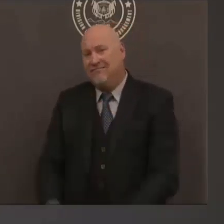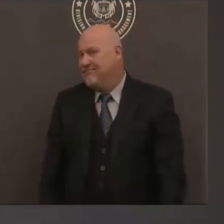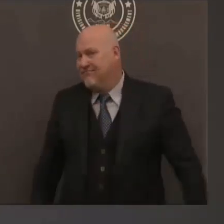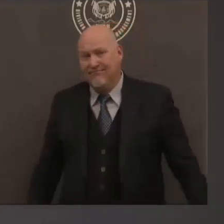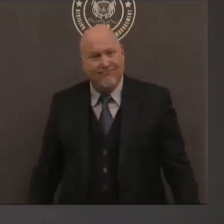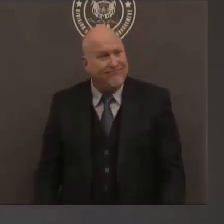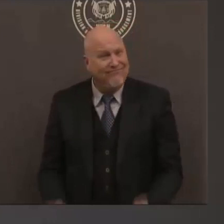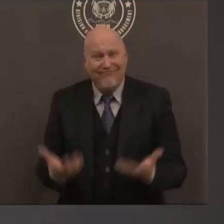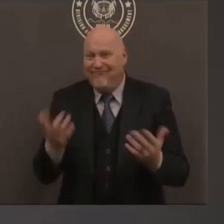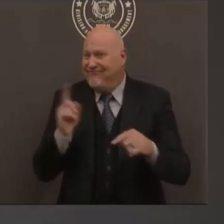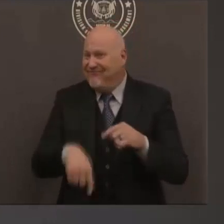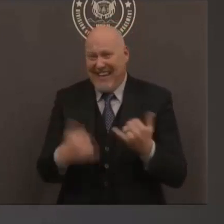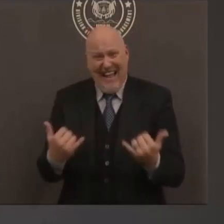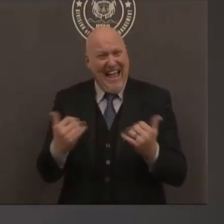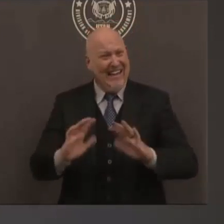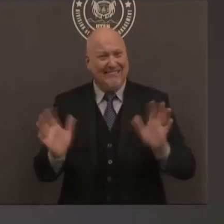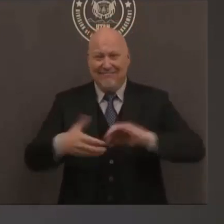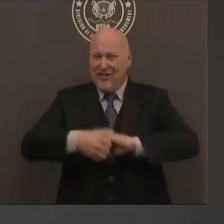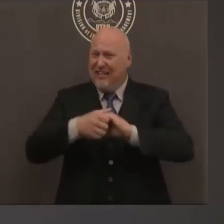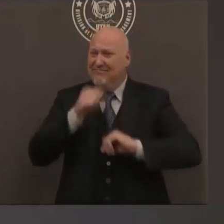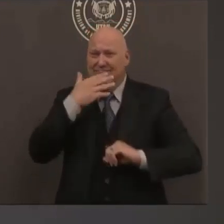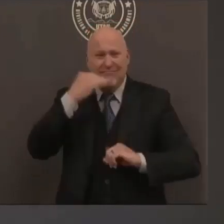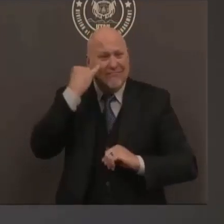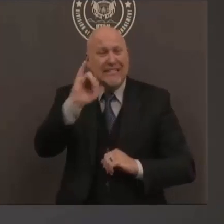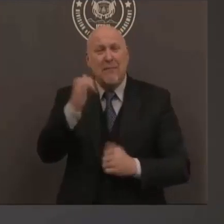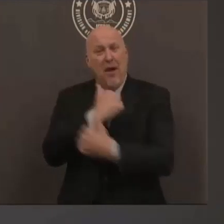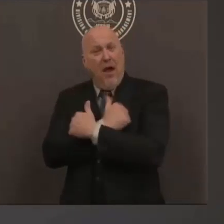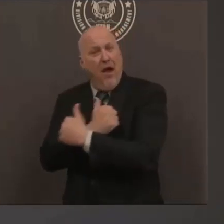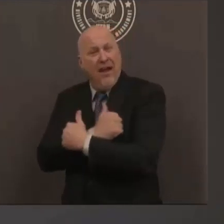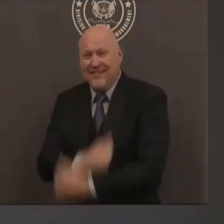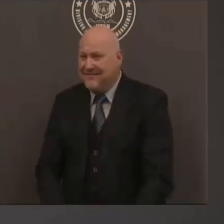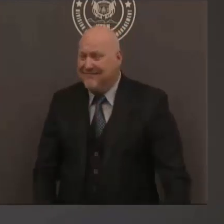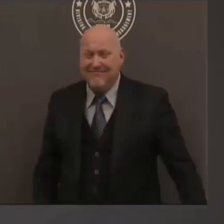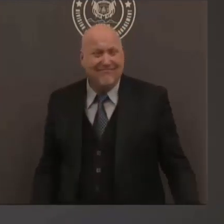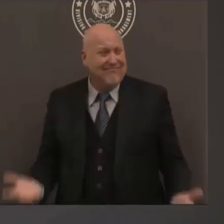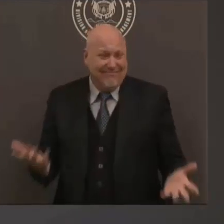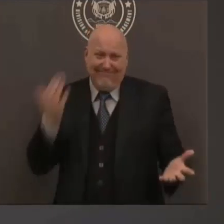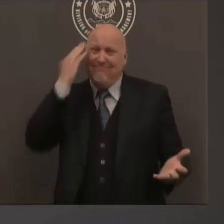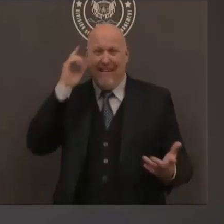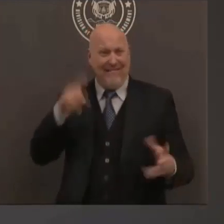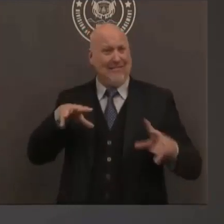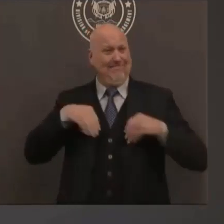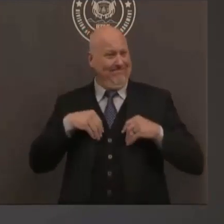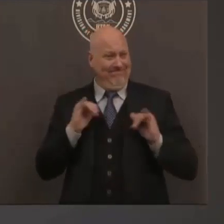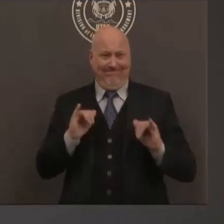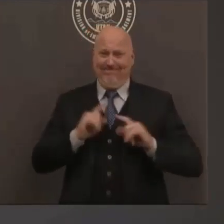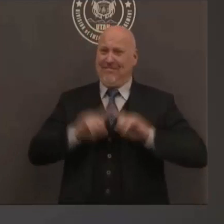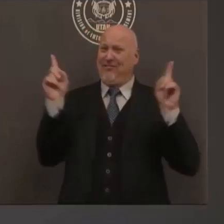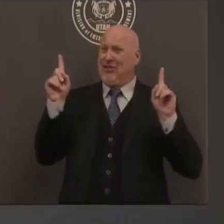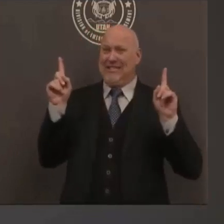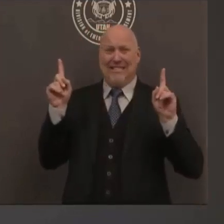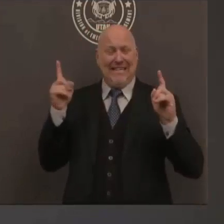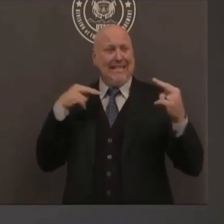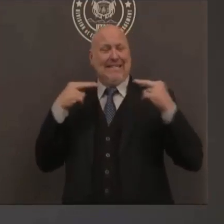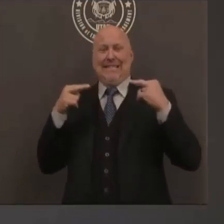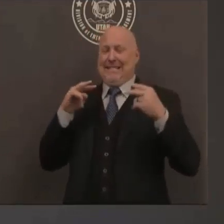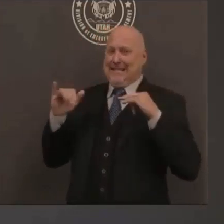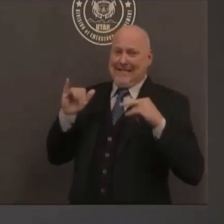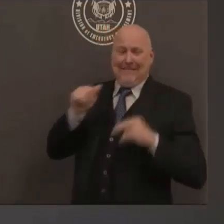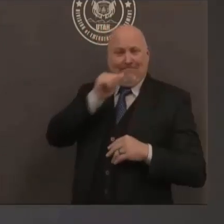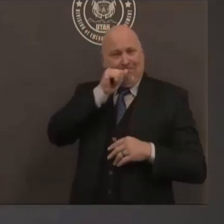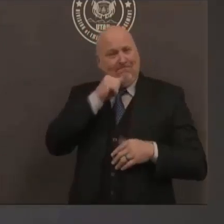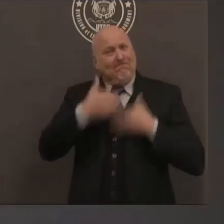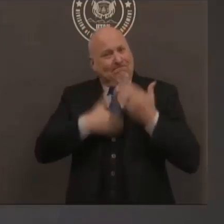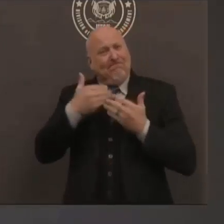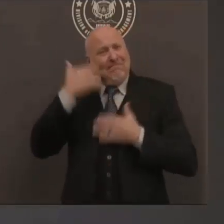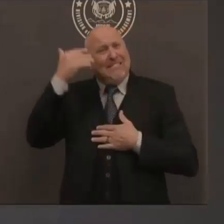this for a while. This is not going to go away overnight. It's going to take us a while, but if we continue to do our part, follow this, make this our new